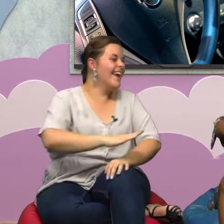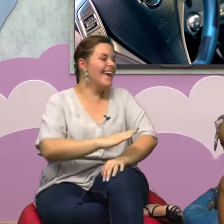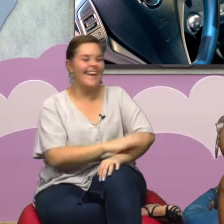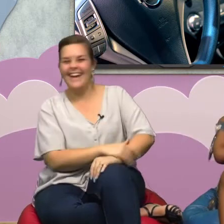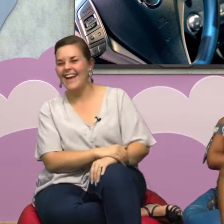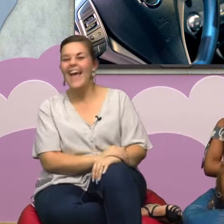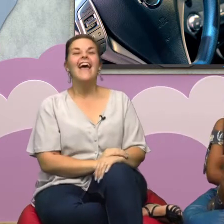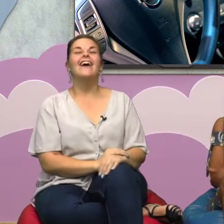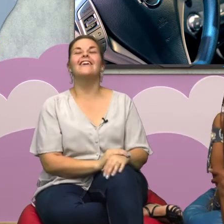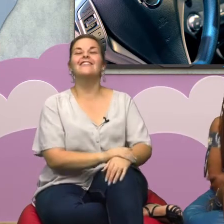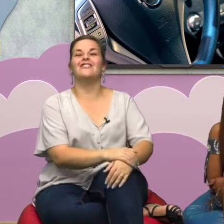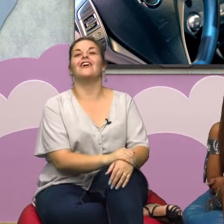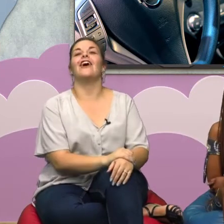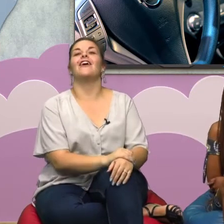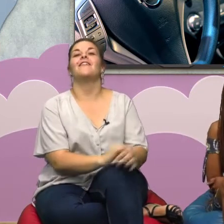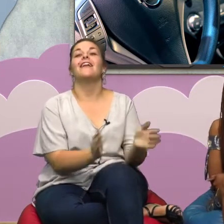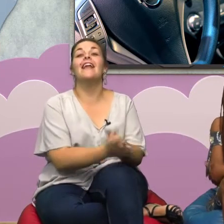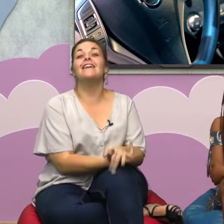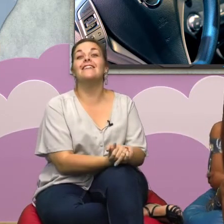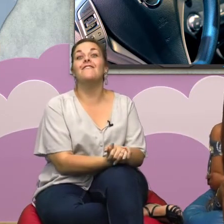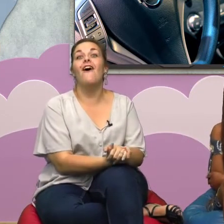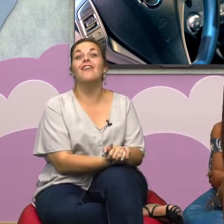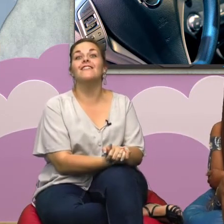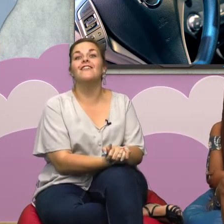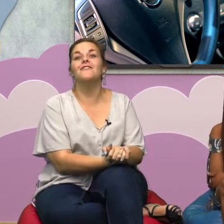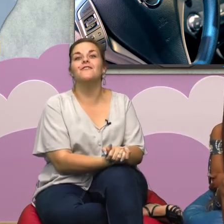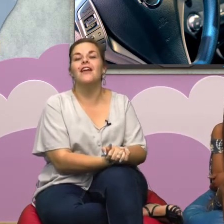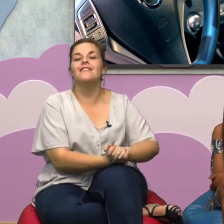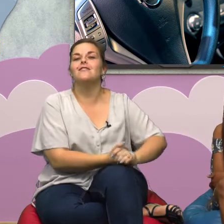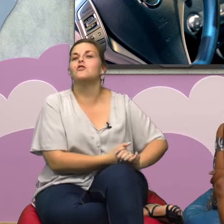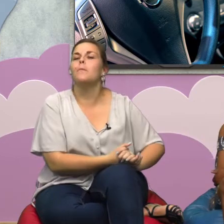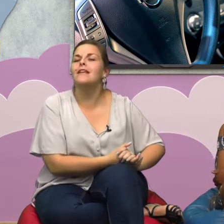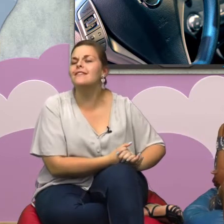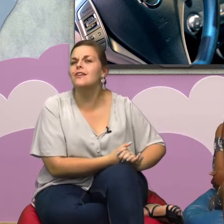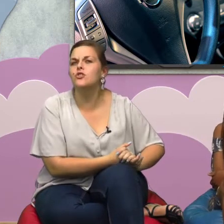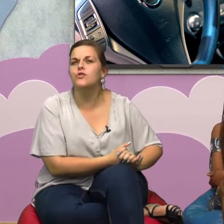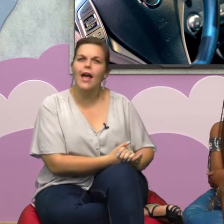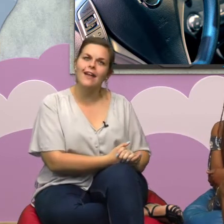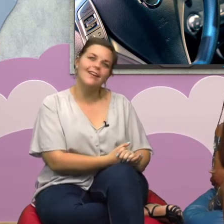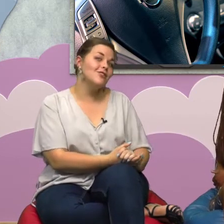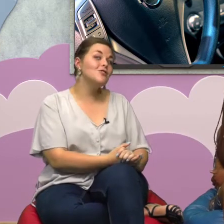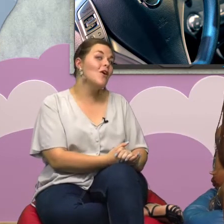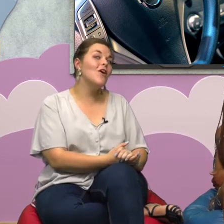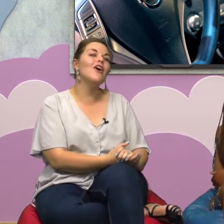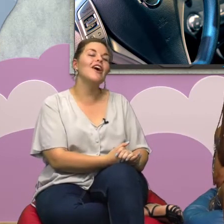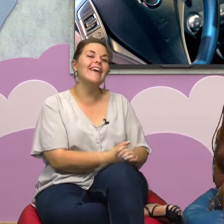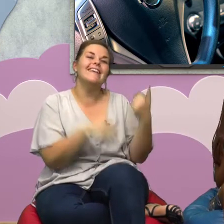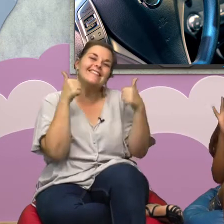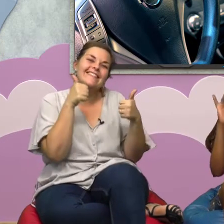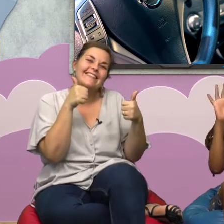Good job. Good job. Now it's time for Arts and Crafts Friends. So please stay tuned and enjoy.